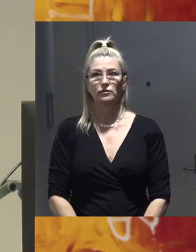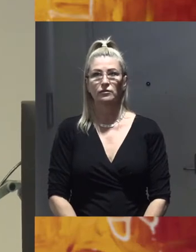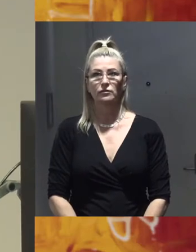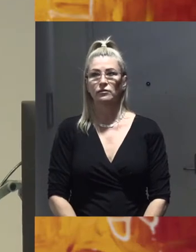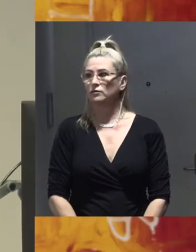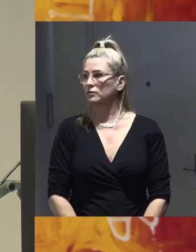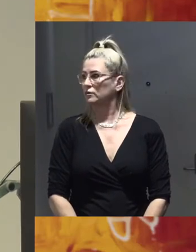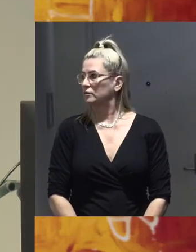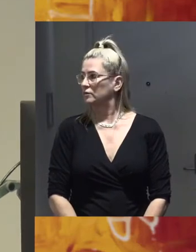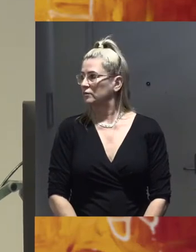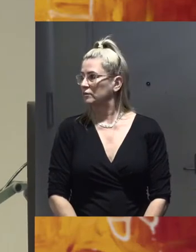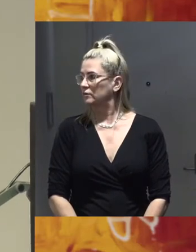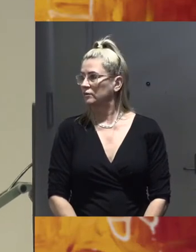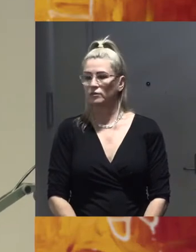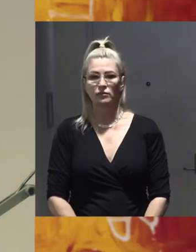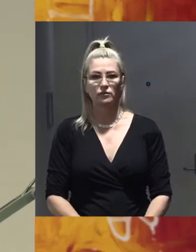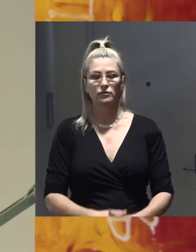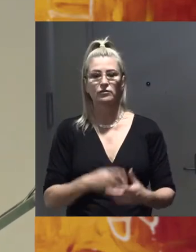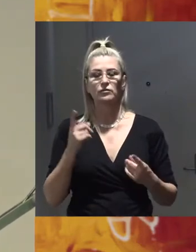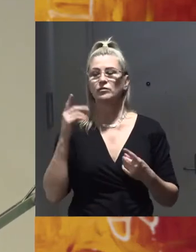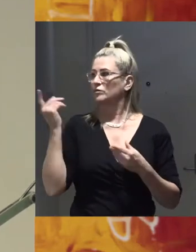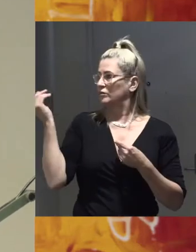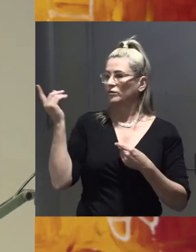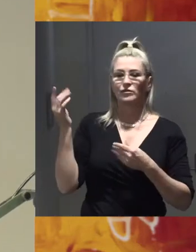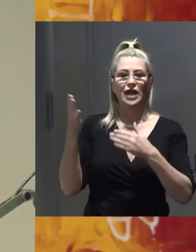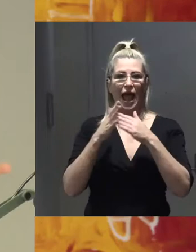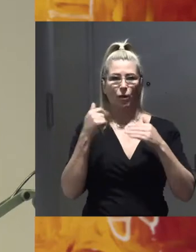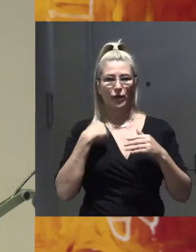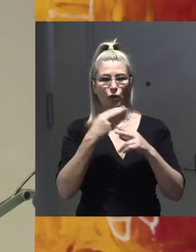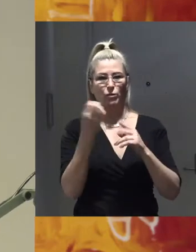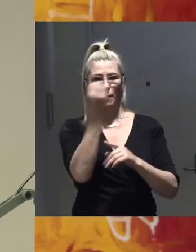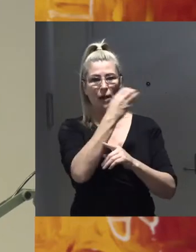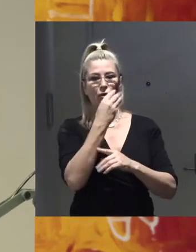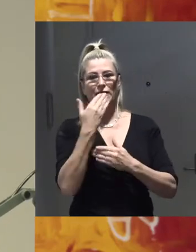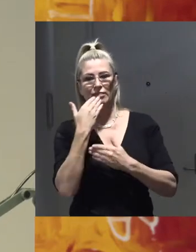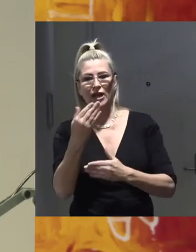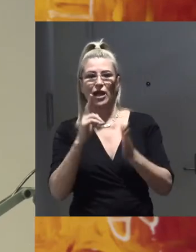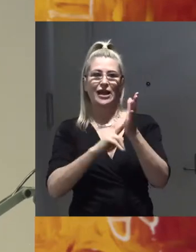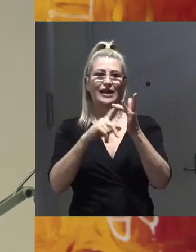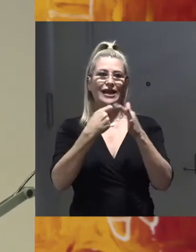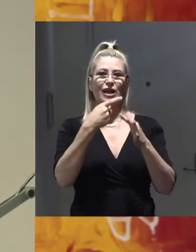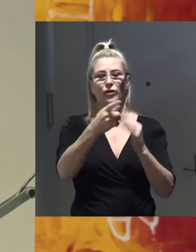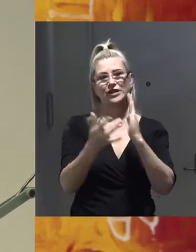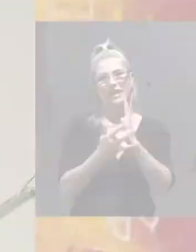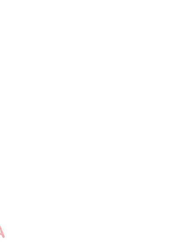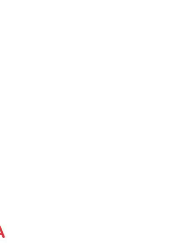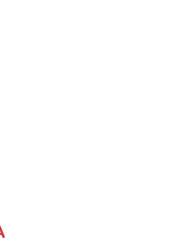And may I thank Anka, who helped me with my PowerPoint slides, and Nick with the technology. Thank you.